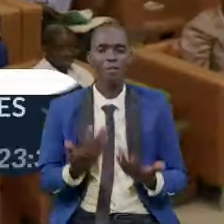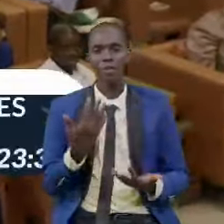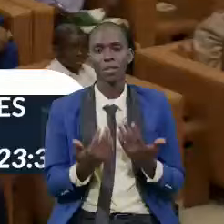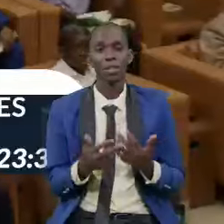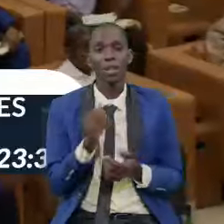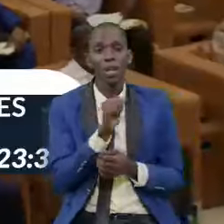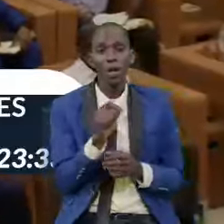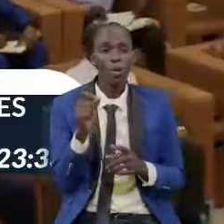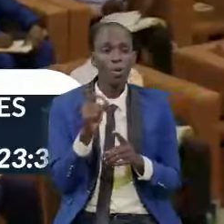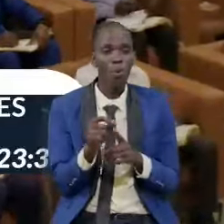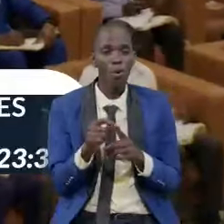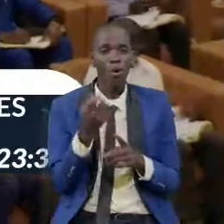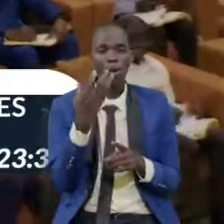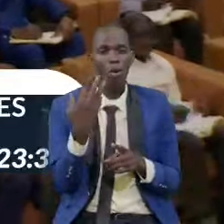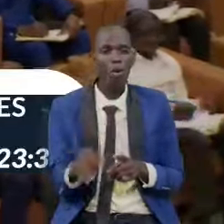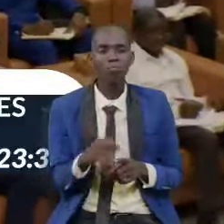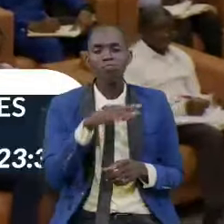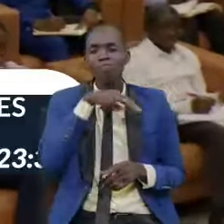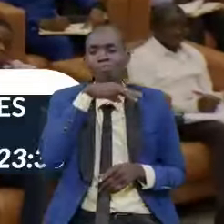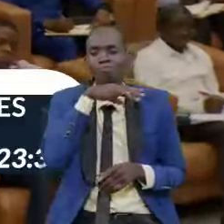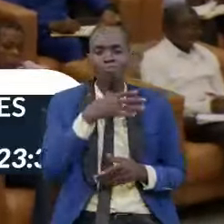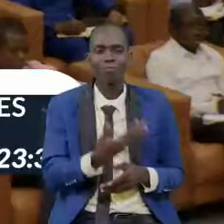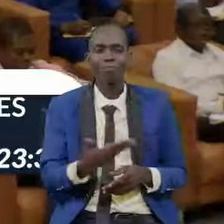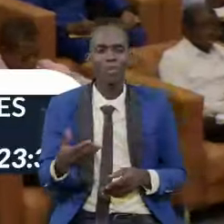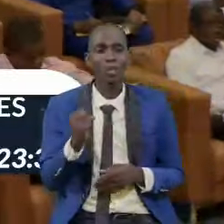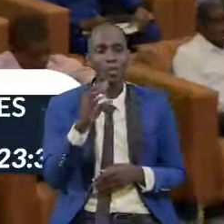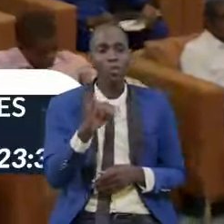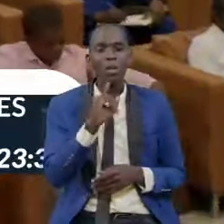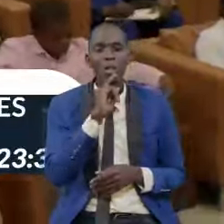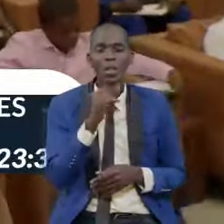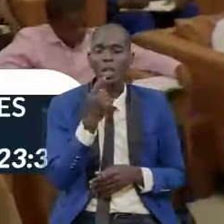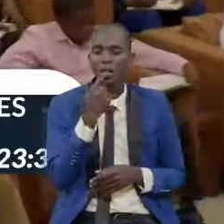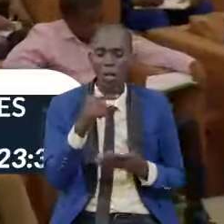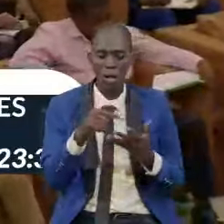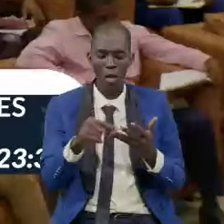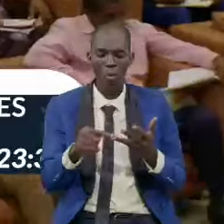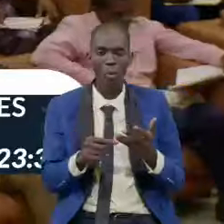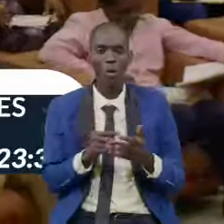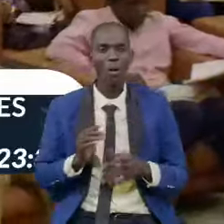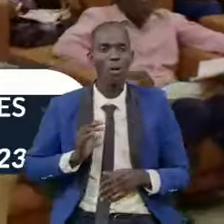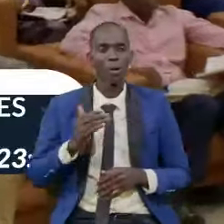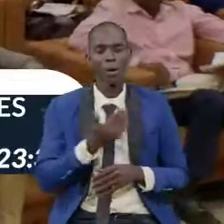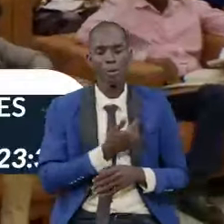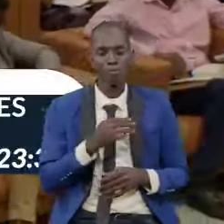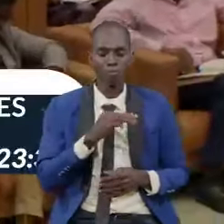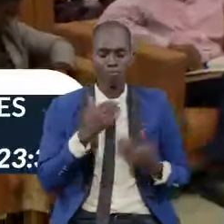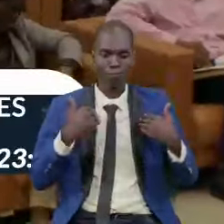world of iniquity. So is the tongue among